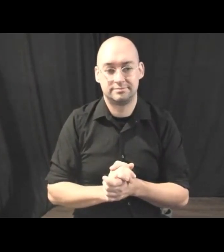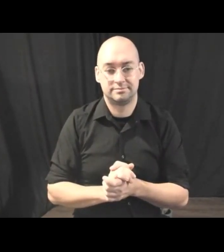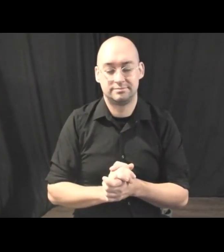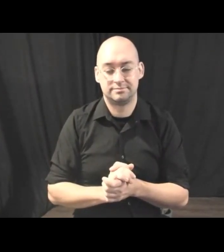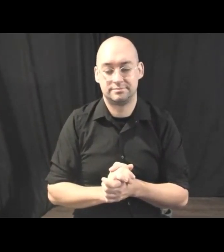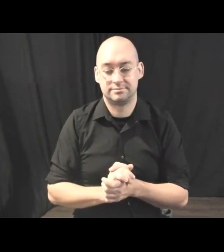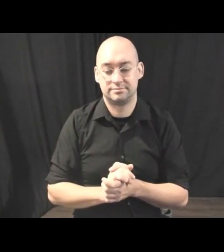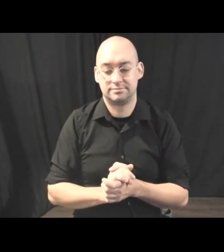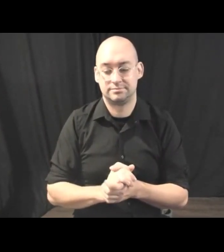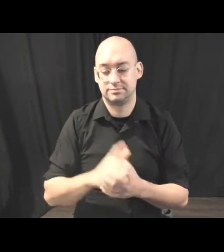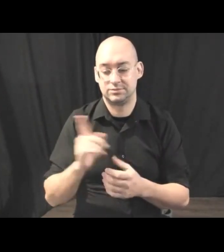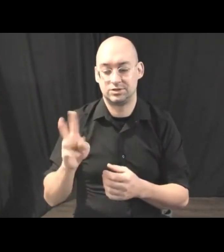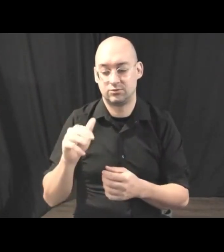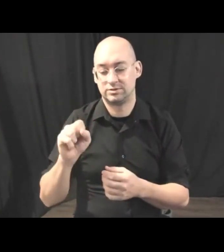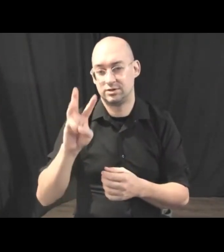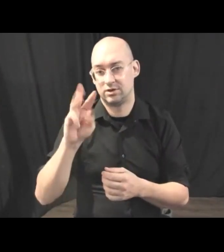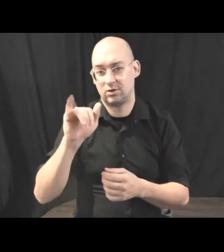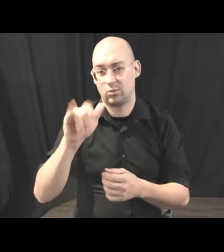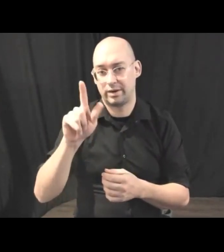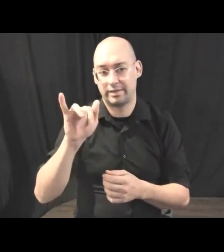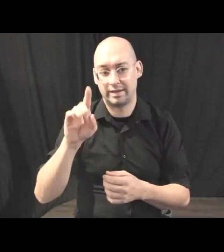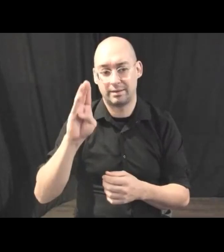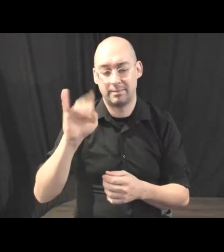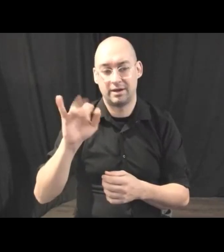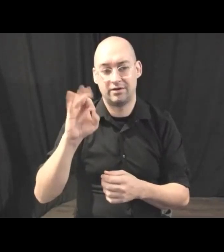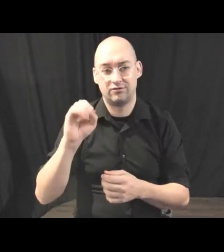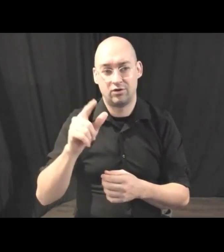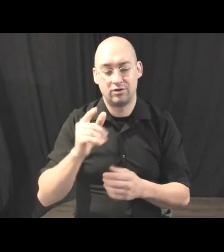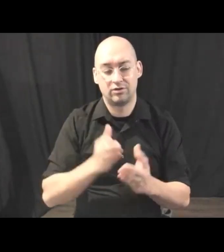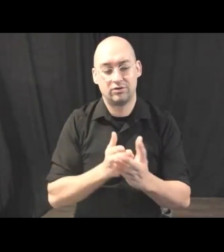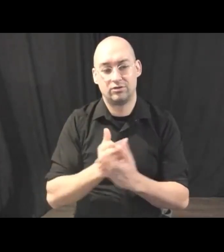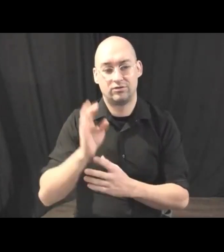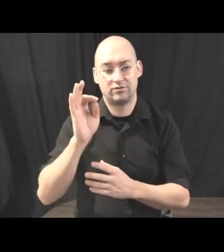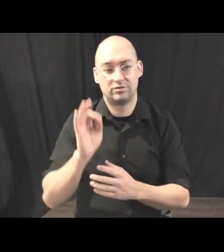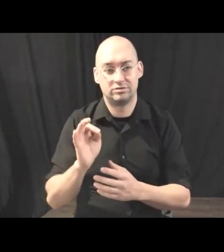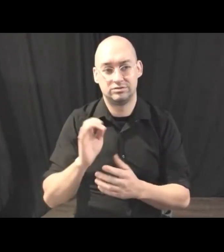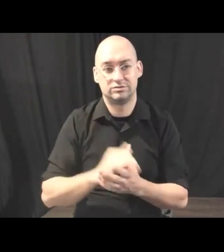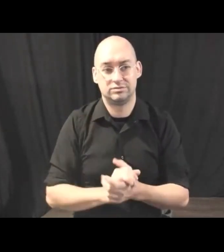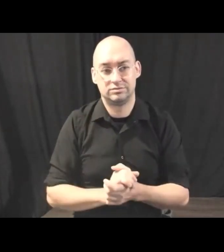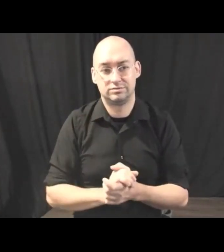she was waylaid by fog this morning and rerouted through Fresno. So for those who don't know.